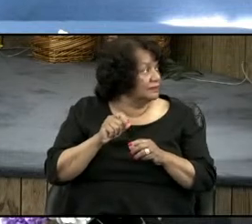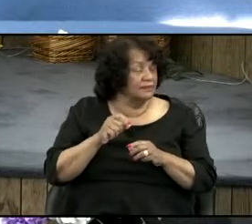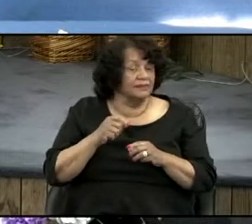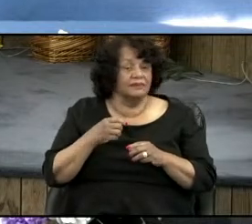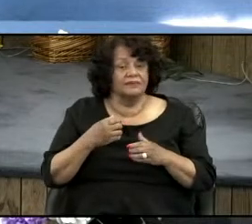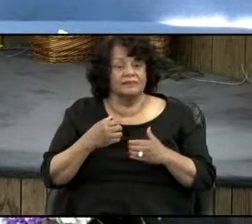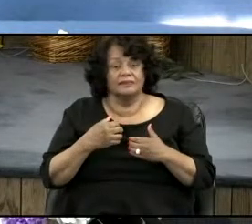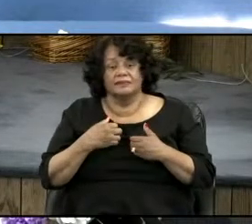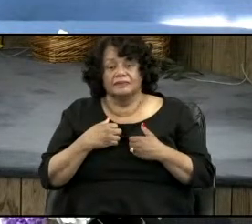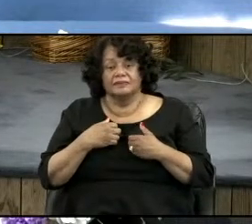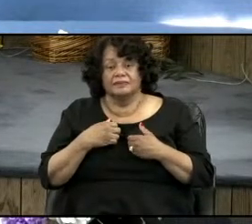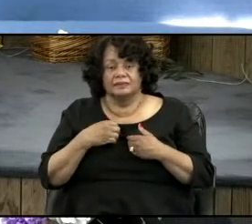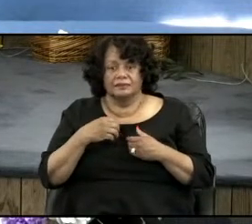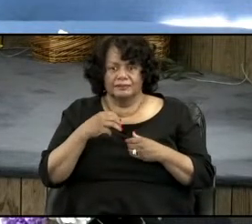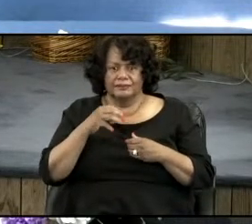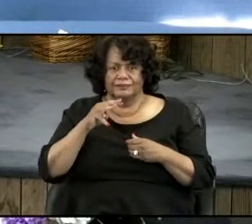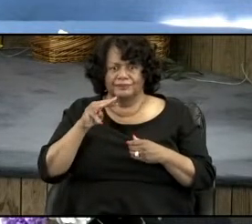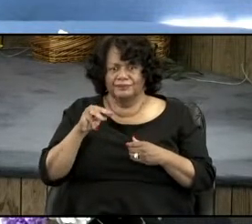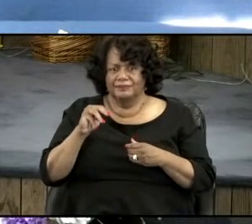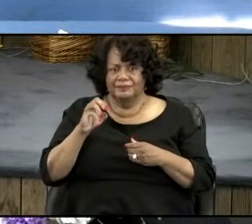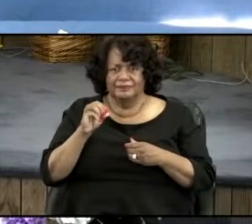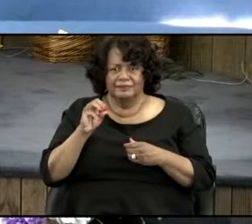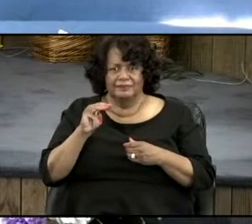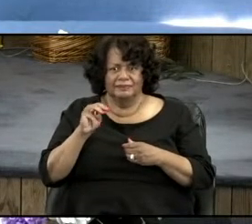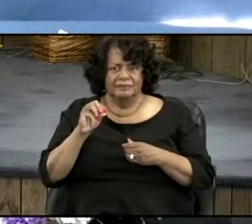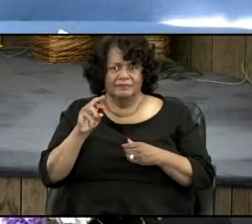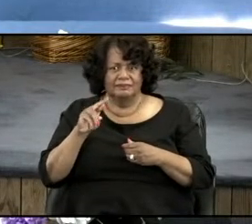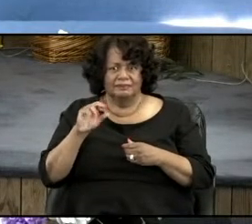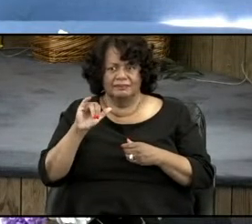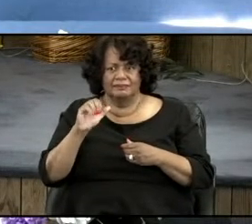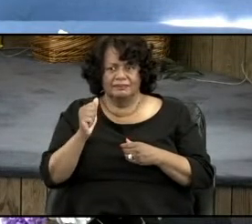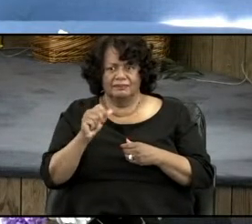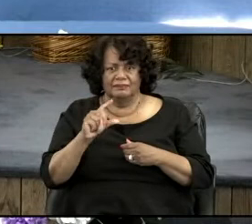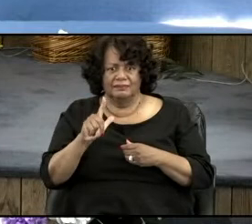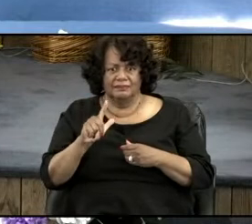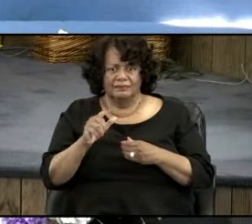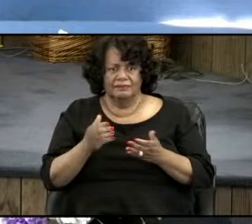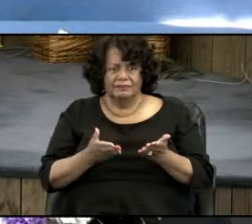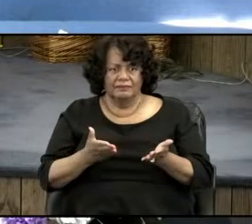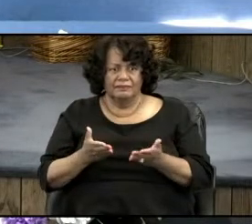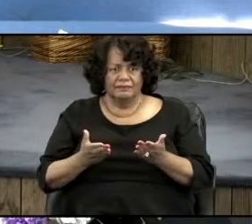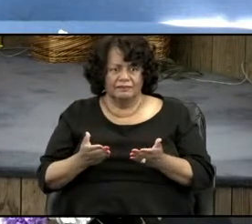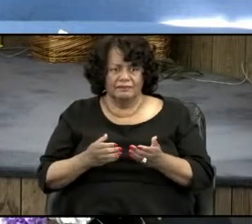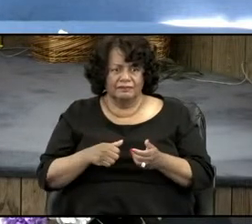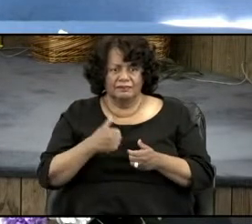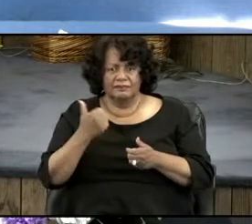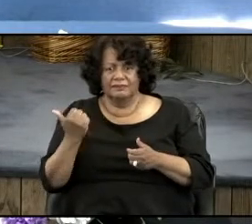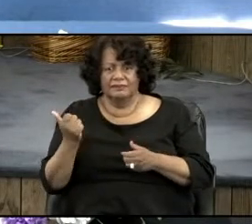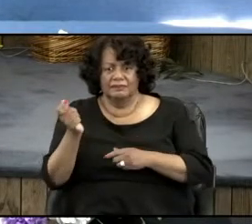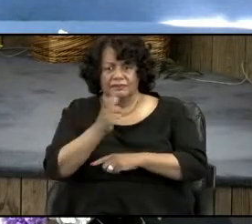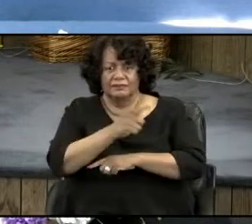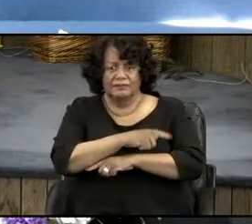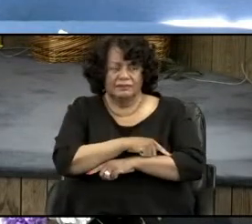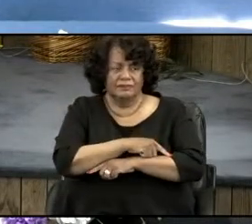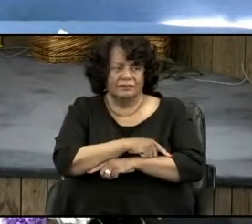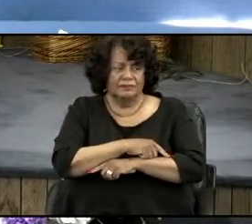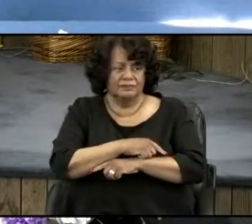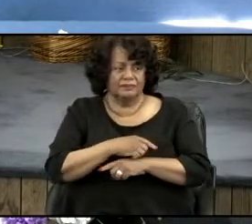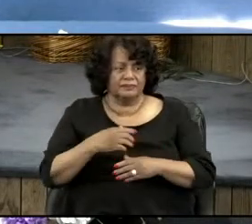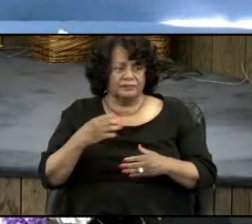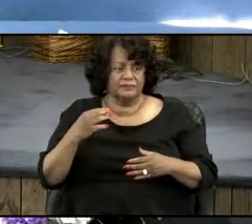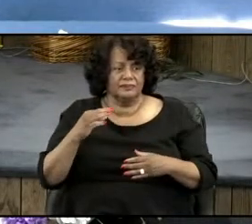We had a memorial service for Brother Dwight Brown the other day. And I tell you, the family was so